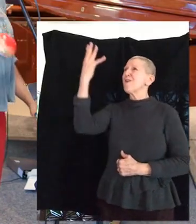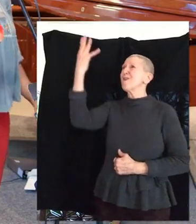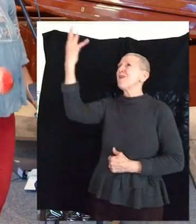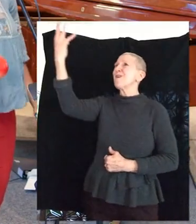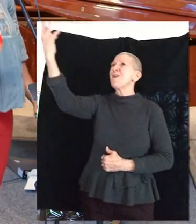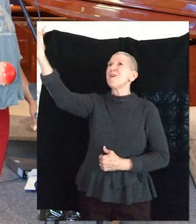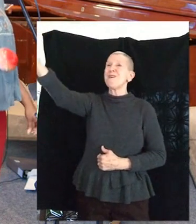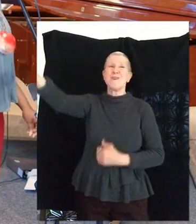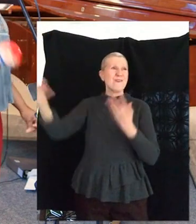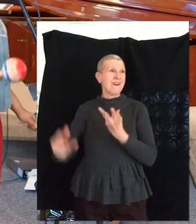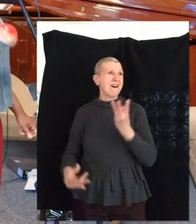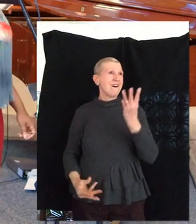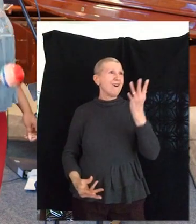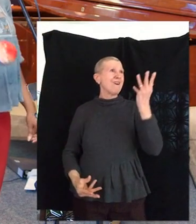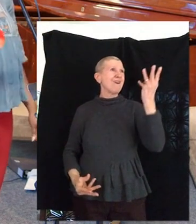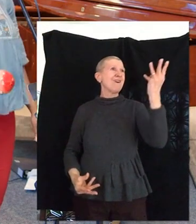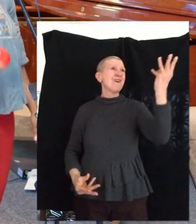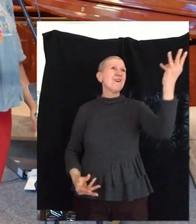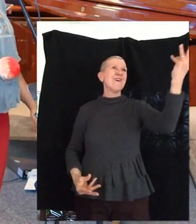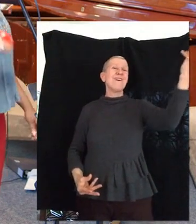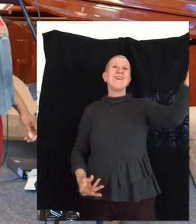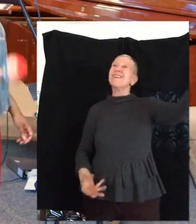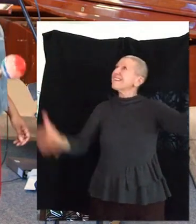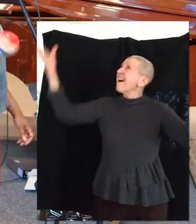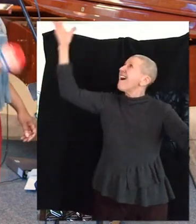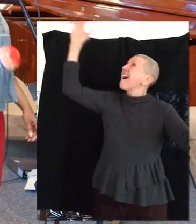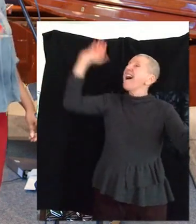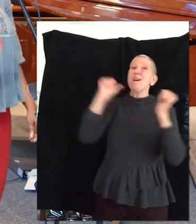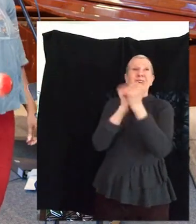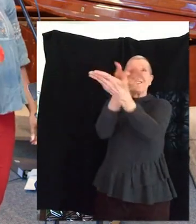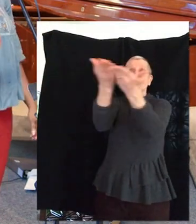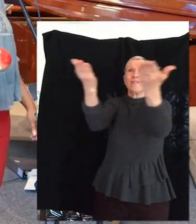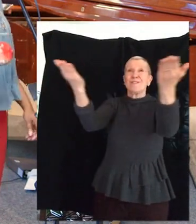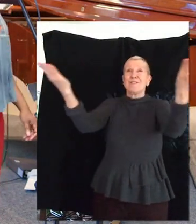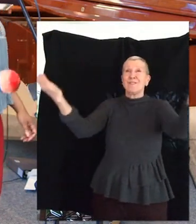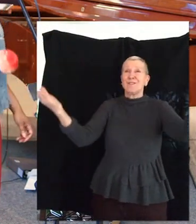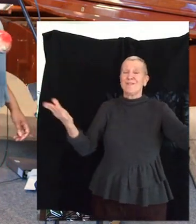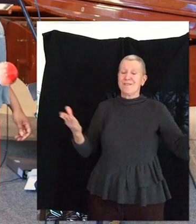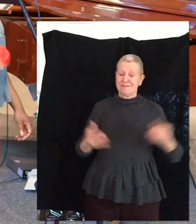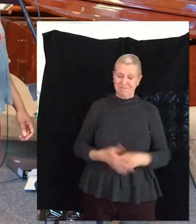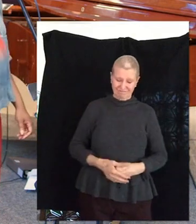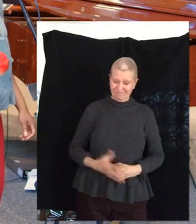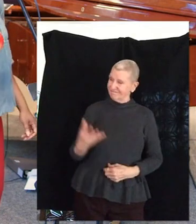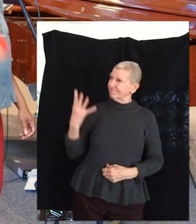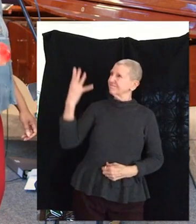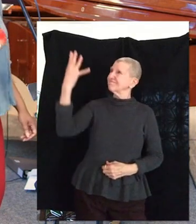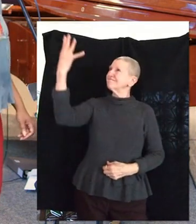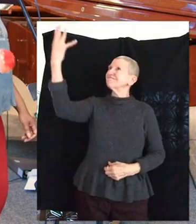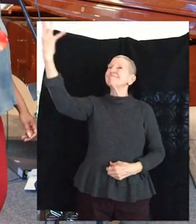vamos, vamos, vamos con Dios.